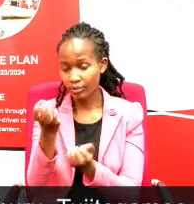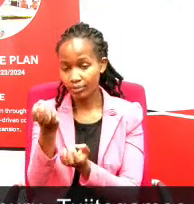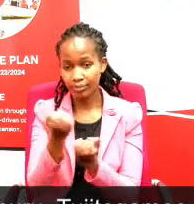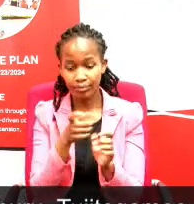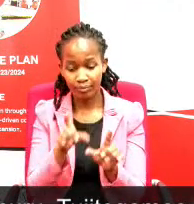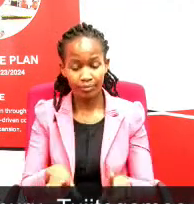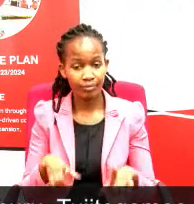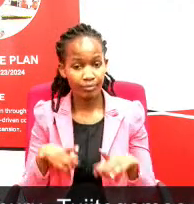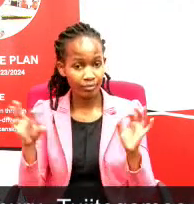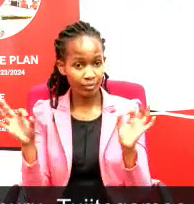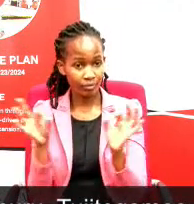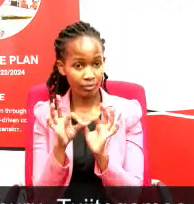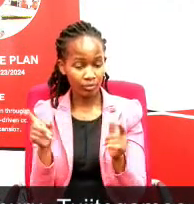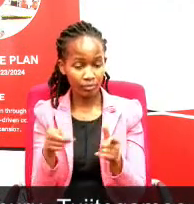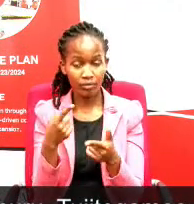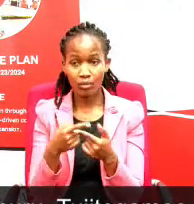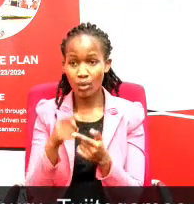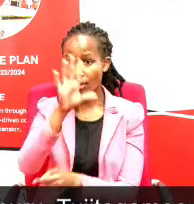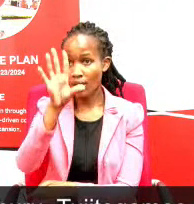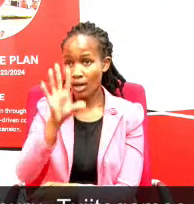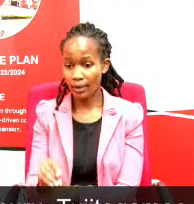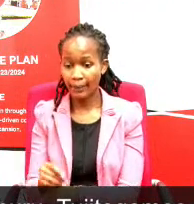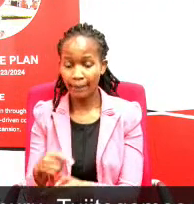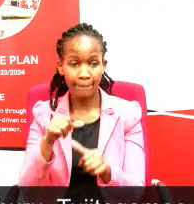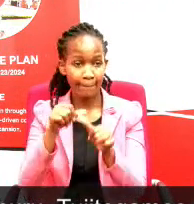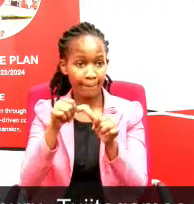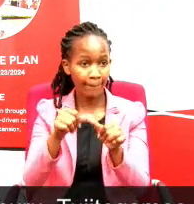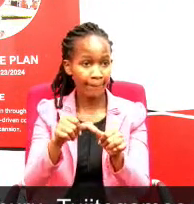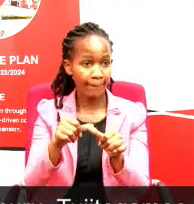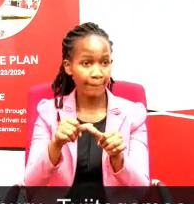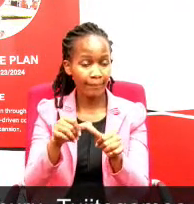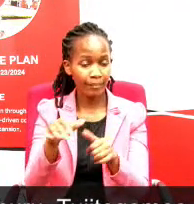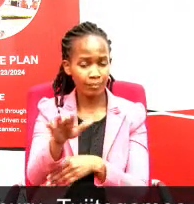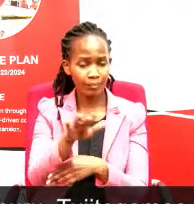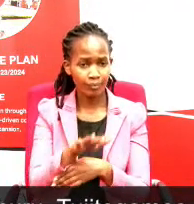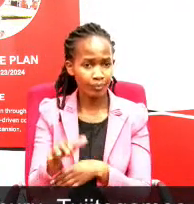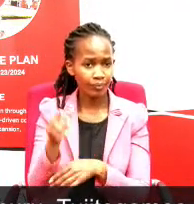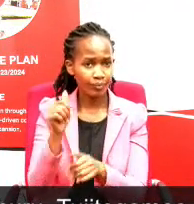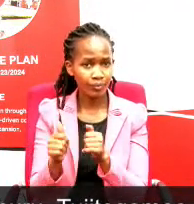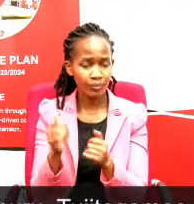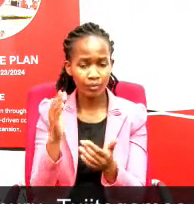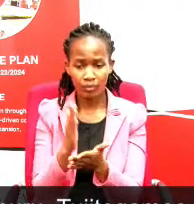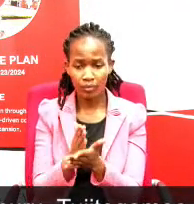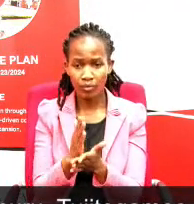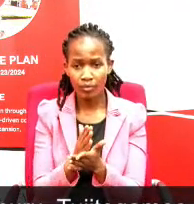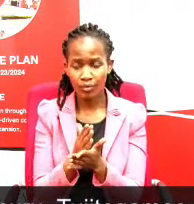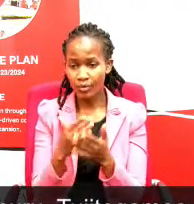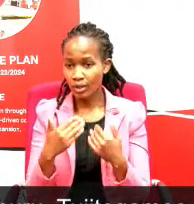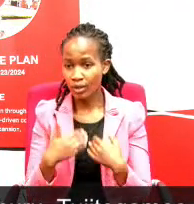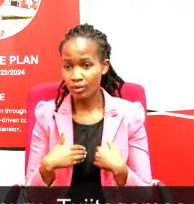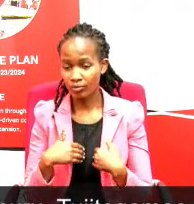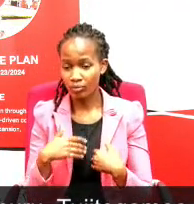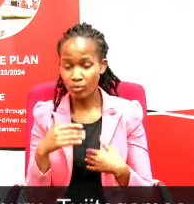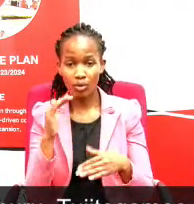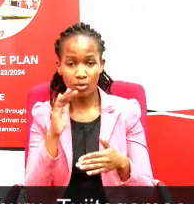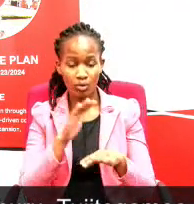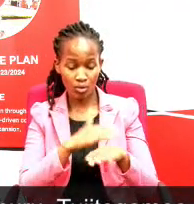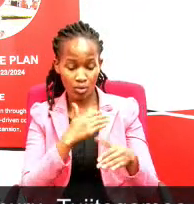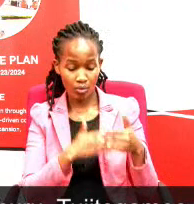The implementation of the Africa Continental Free Trade Area will further redefine cross-border trade.